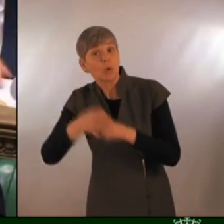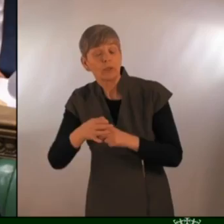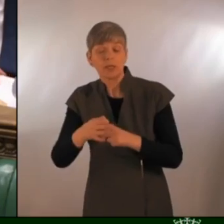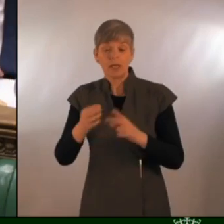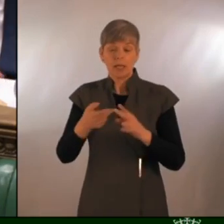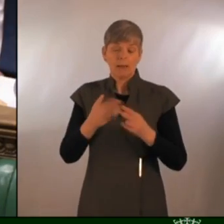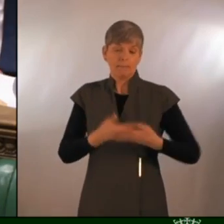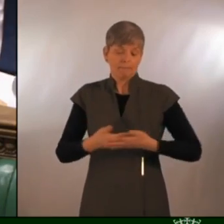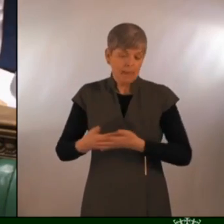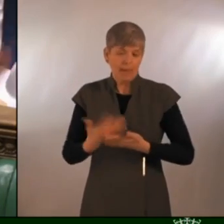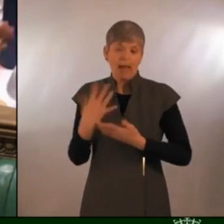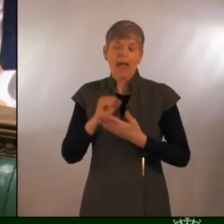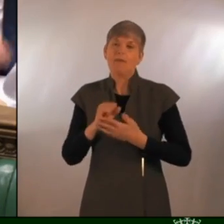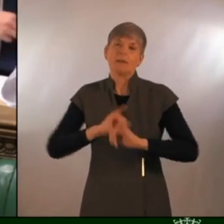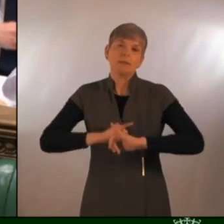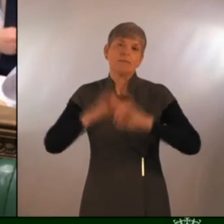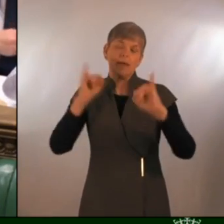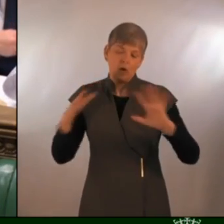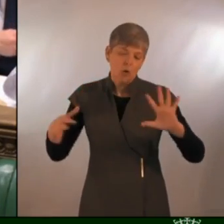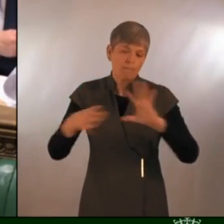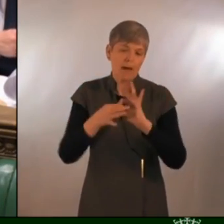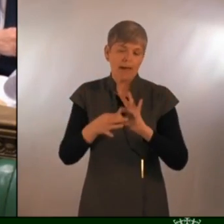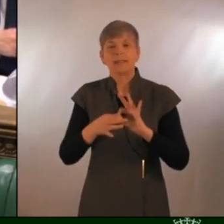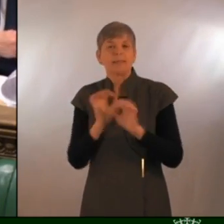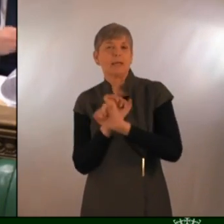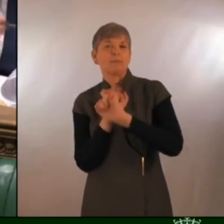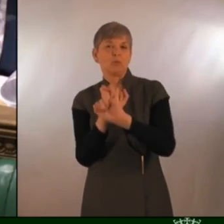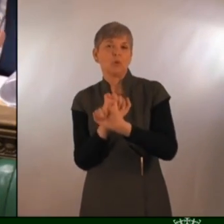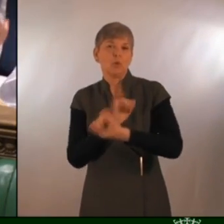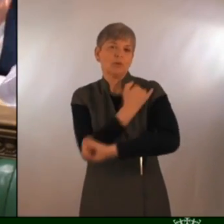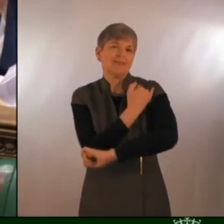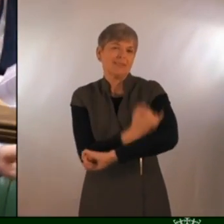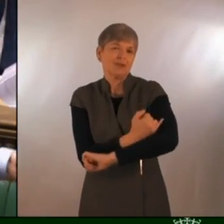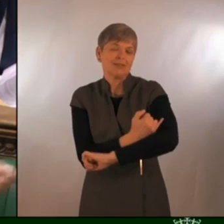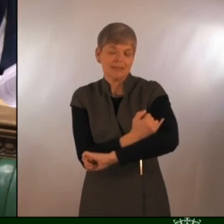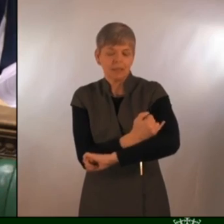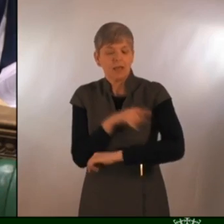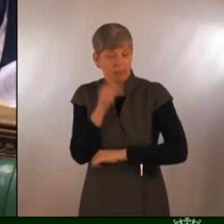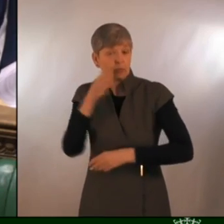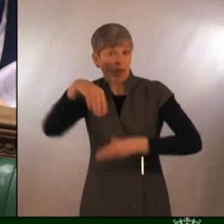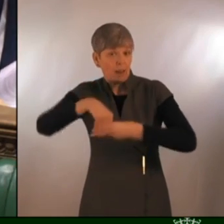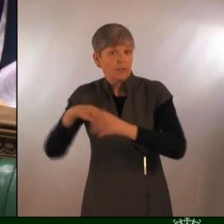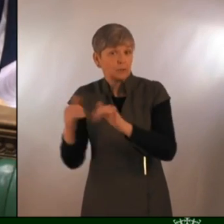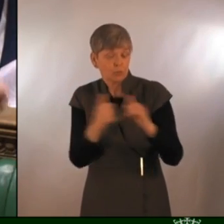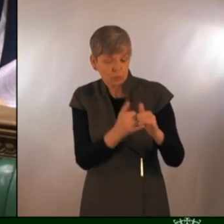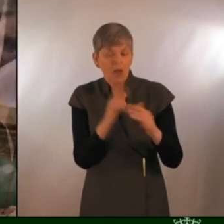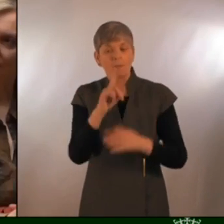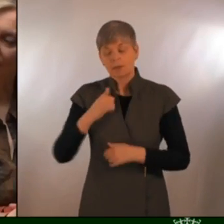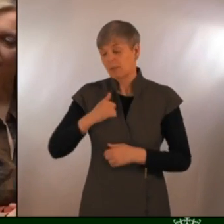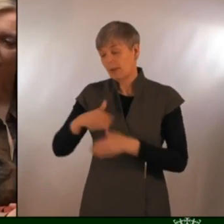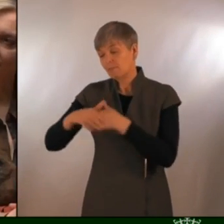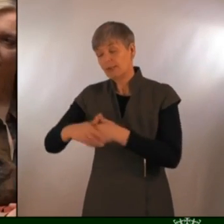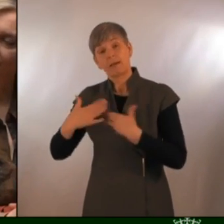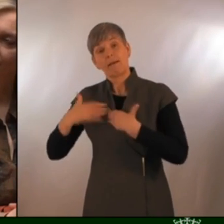combined immunodeficiency will be evaluated for inclusion in screening. But my right honourable friend, the Health Secretary, says he's more than